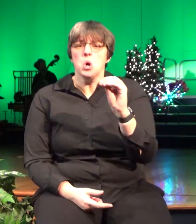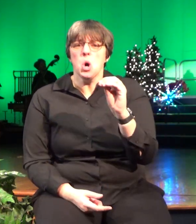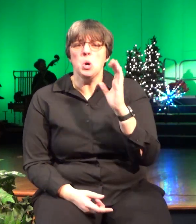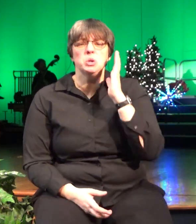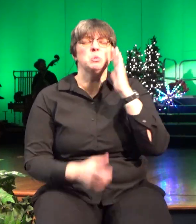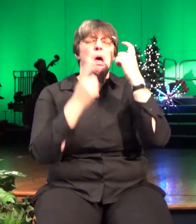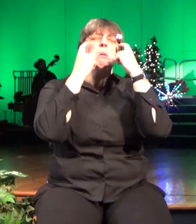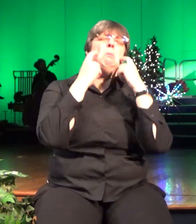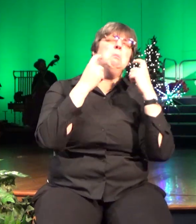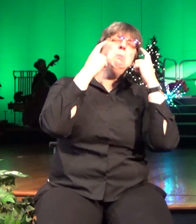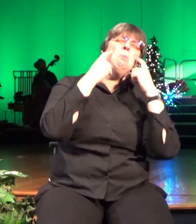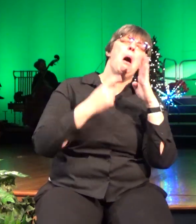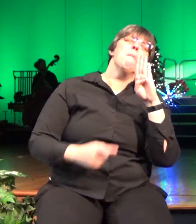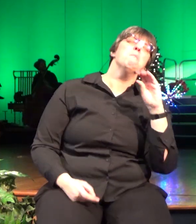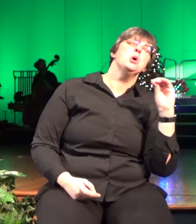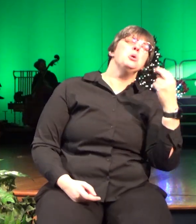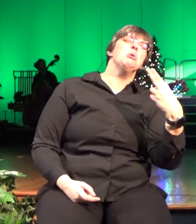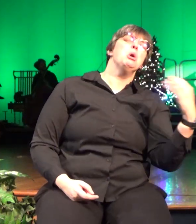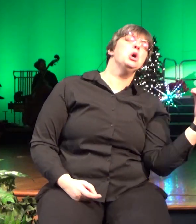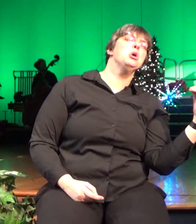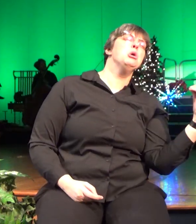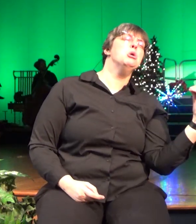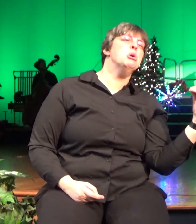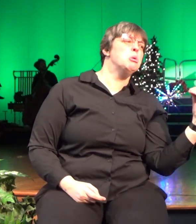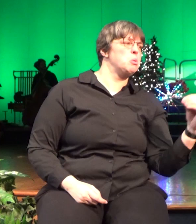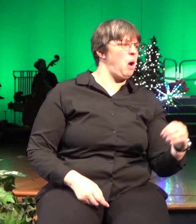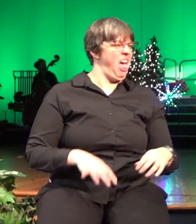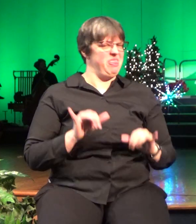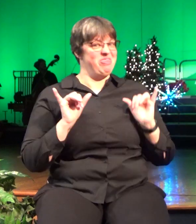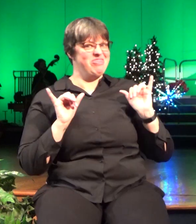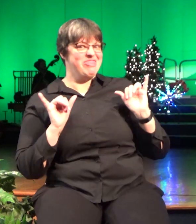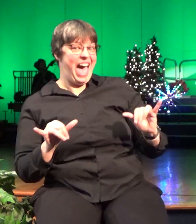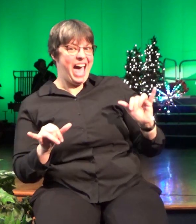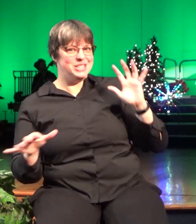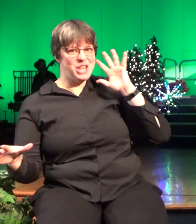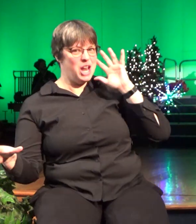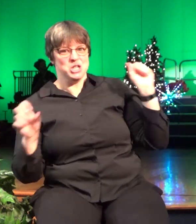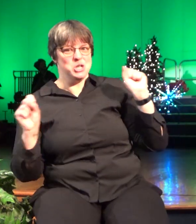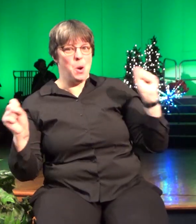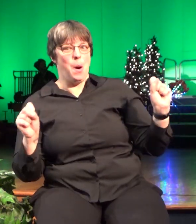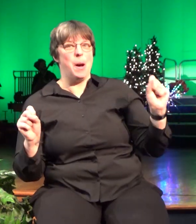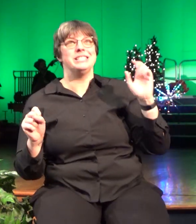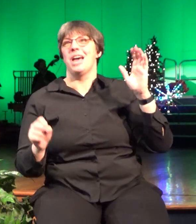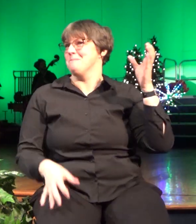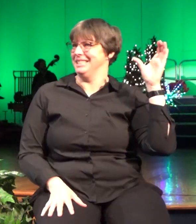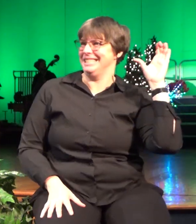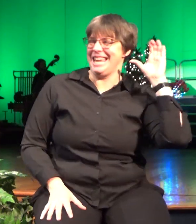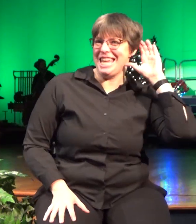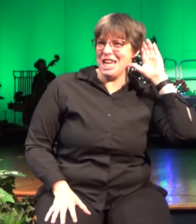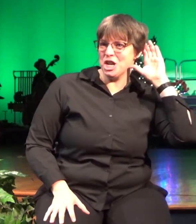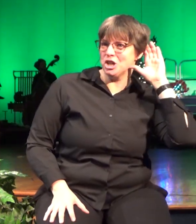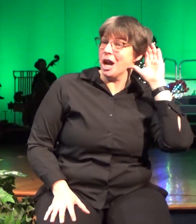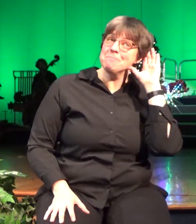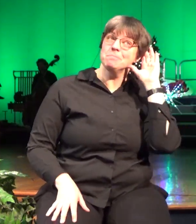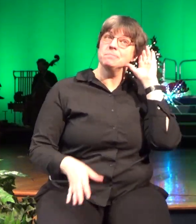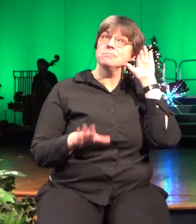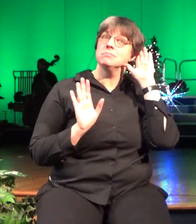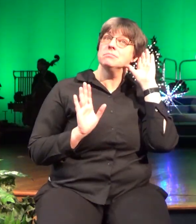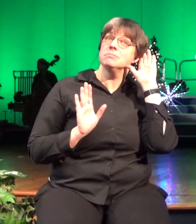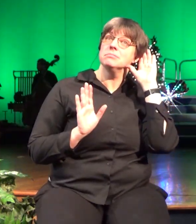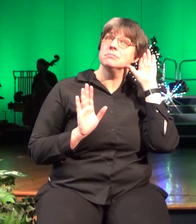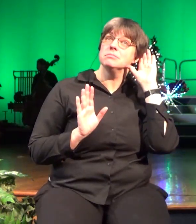cry, boo-hoo. That's a noise, grinned the Grinch, that I simply must hear. So he